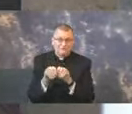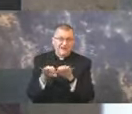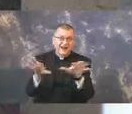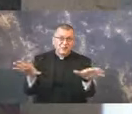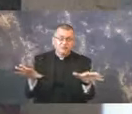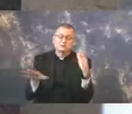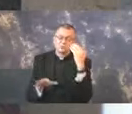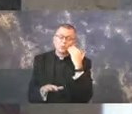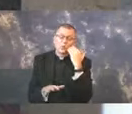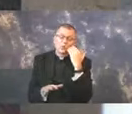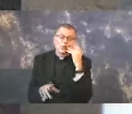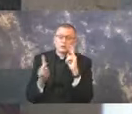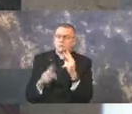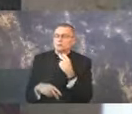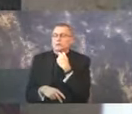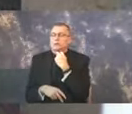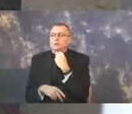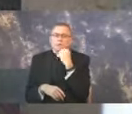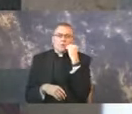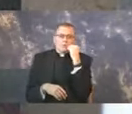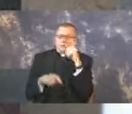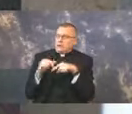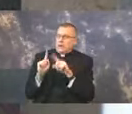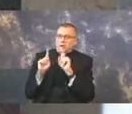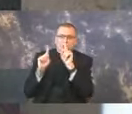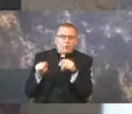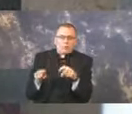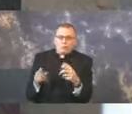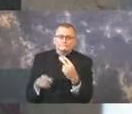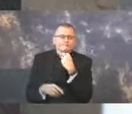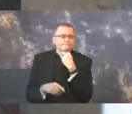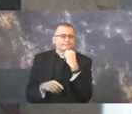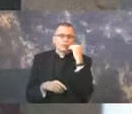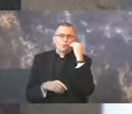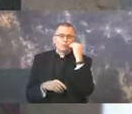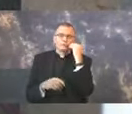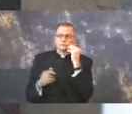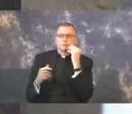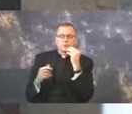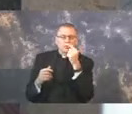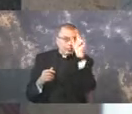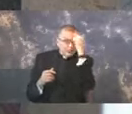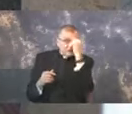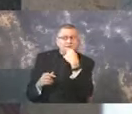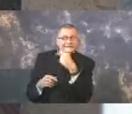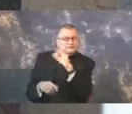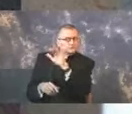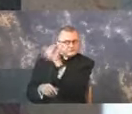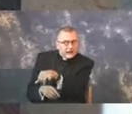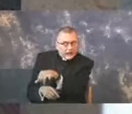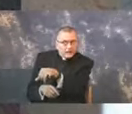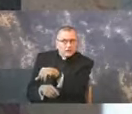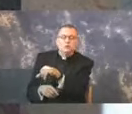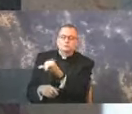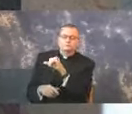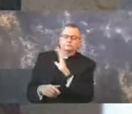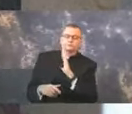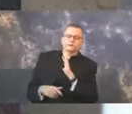and the common good from large and close gatherings, we're conforming to the health guidance and the shelter-in-place